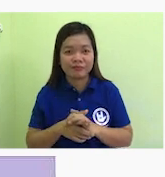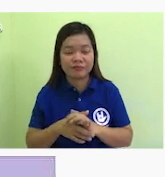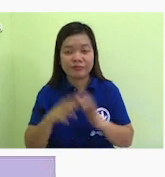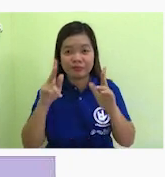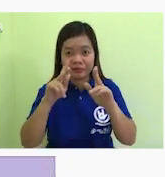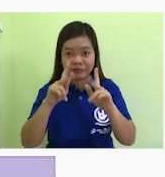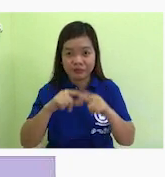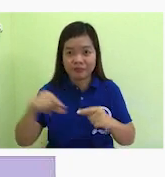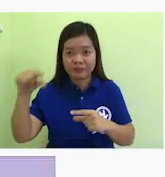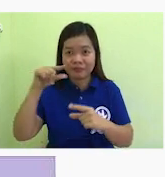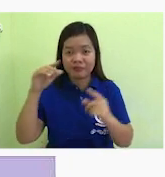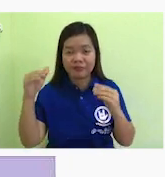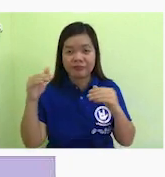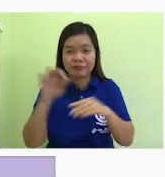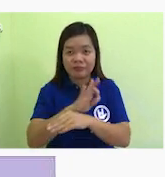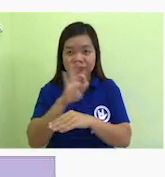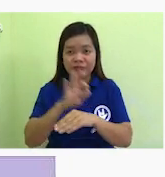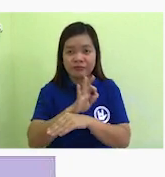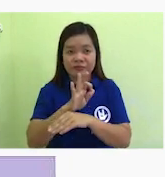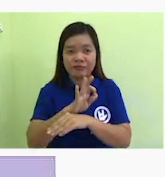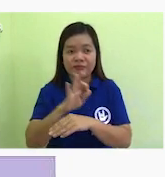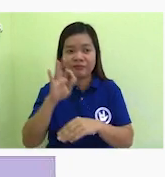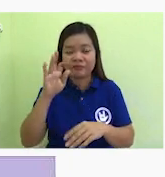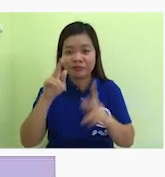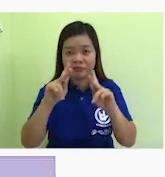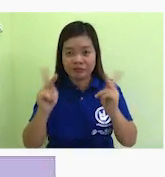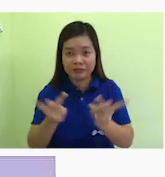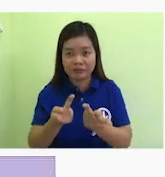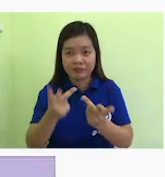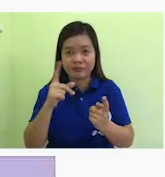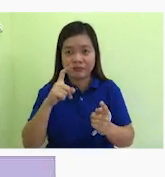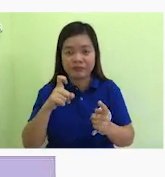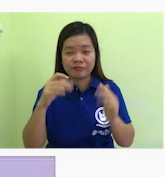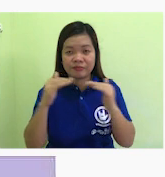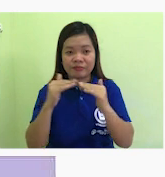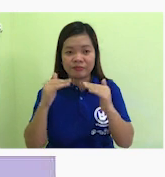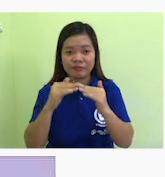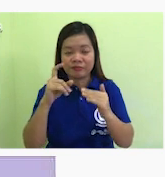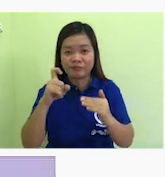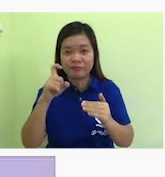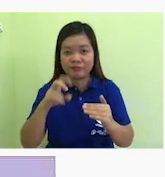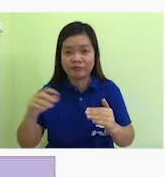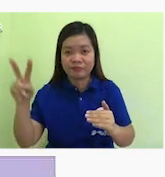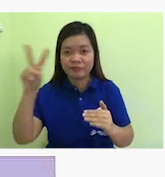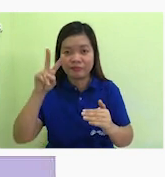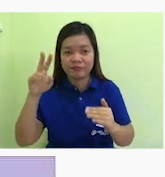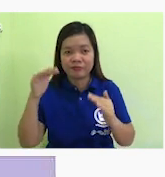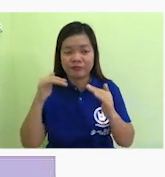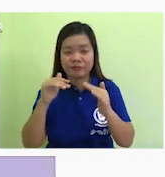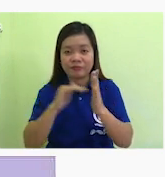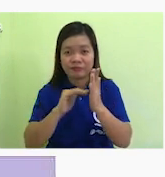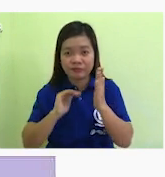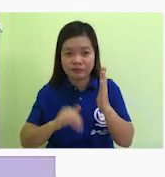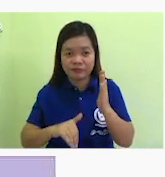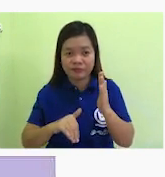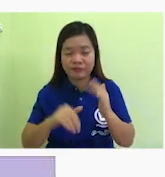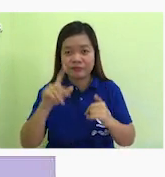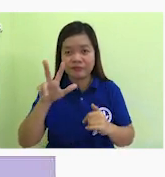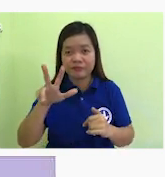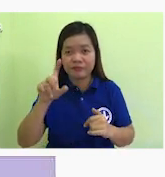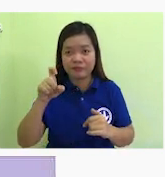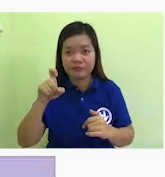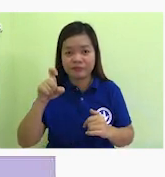Therefore, the quadratic function is f of x equals x squared